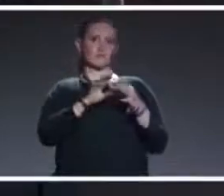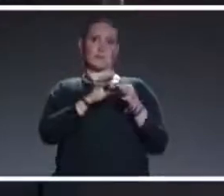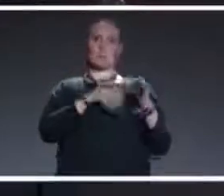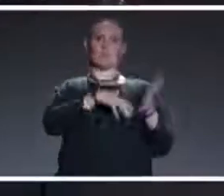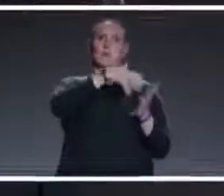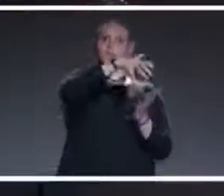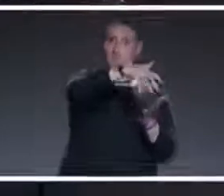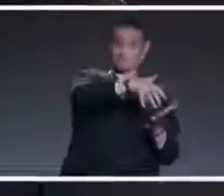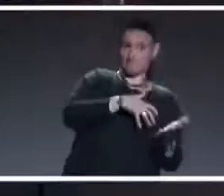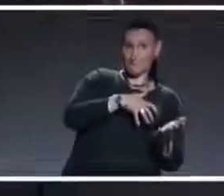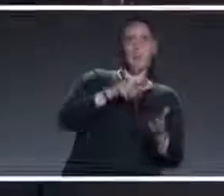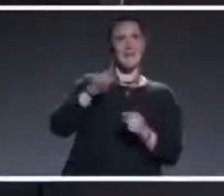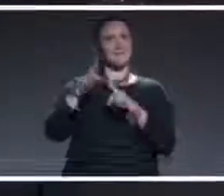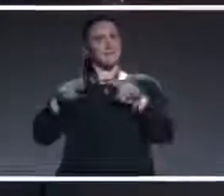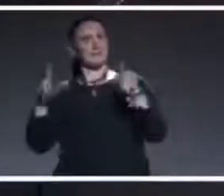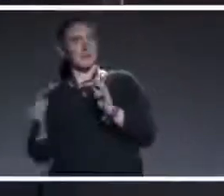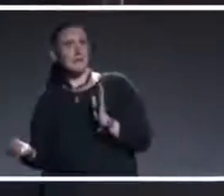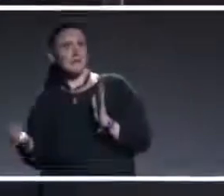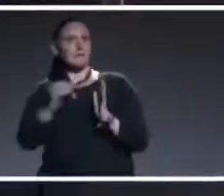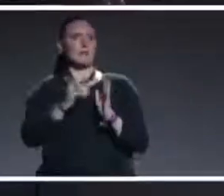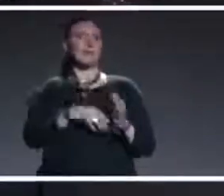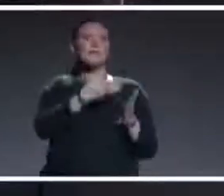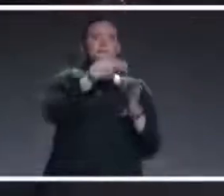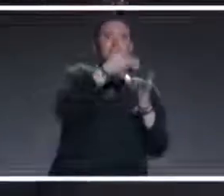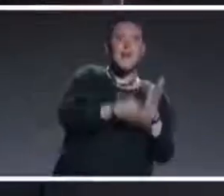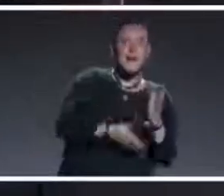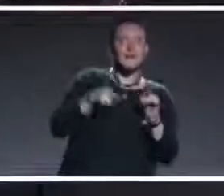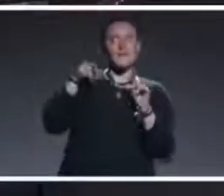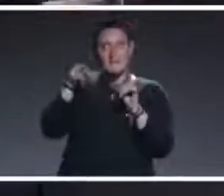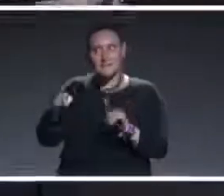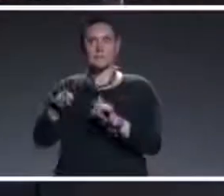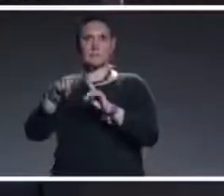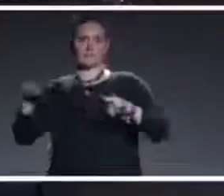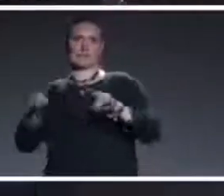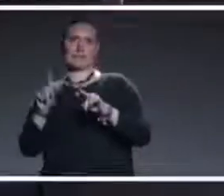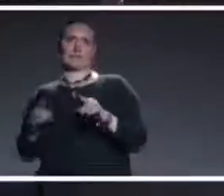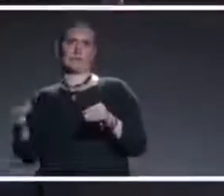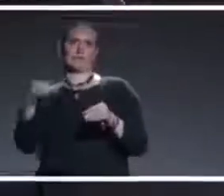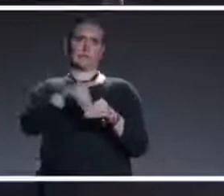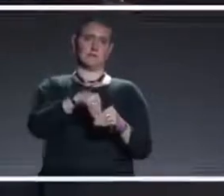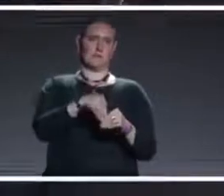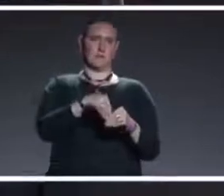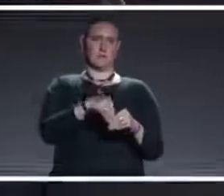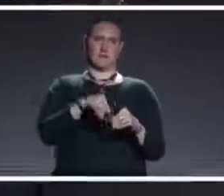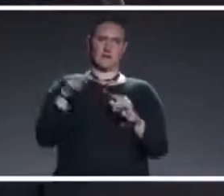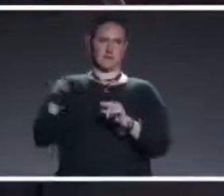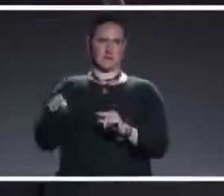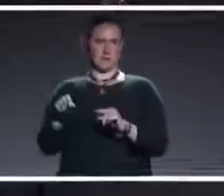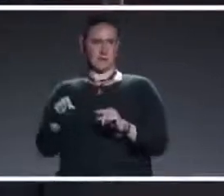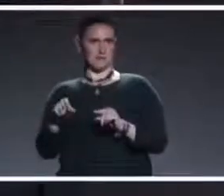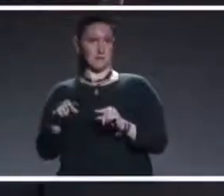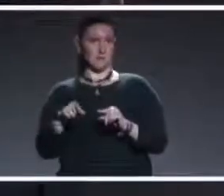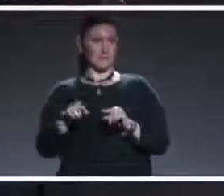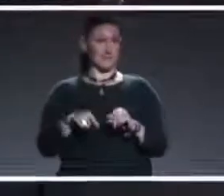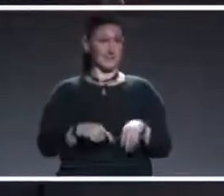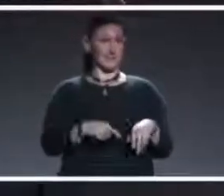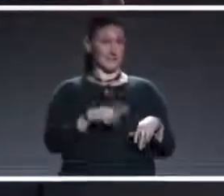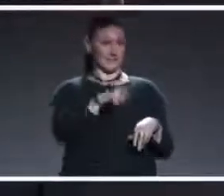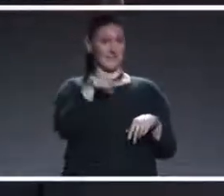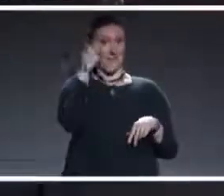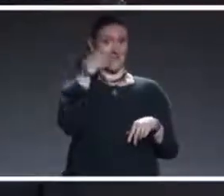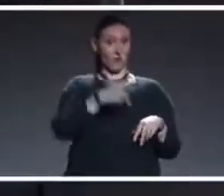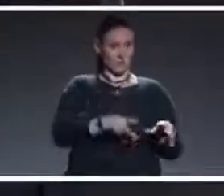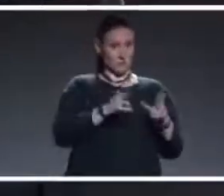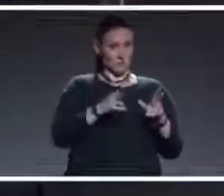movie, and the language is in music, and then you cut your movie to this new language, and it's just, oh,